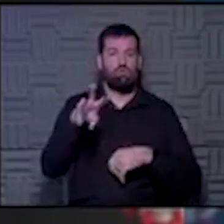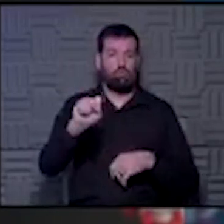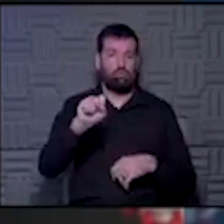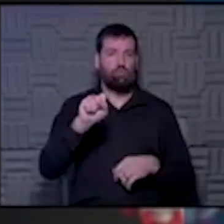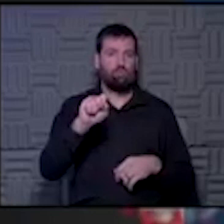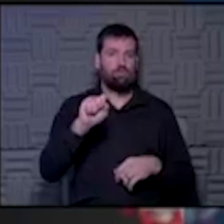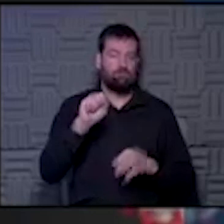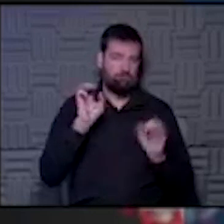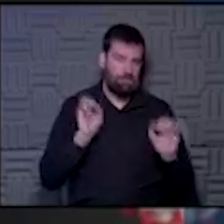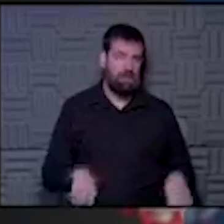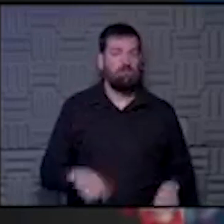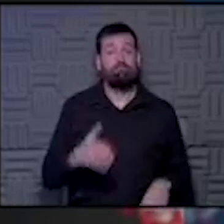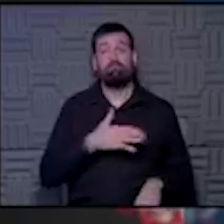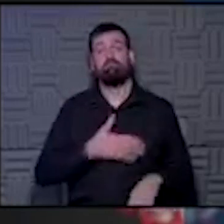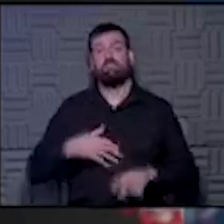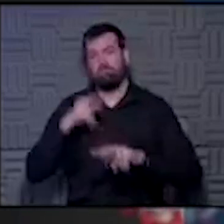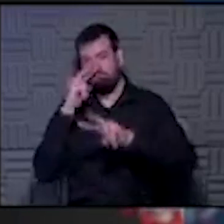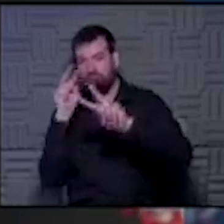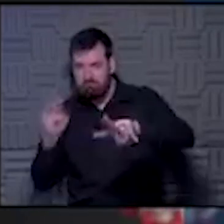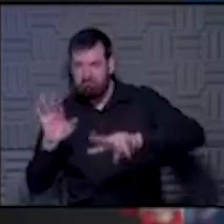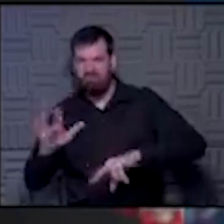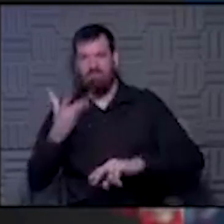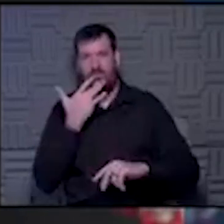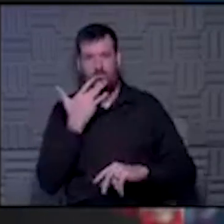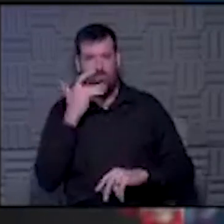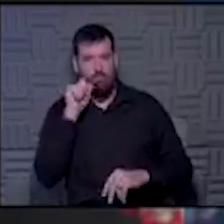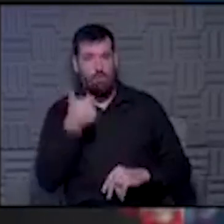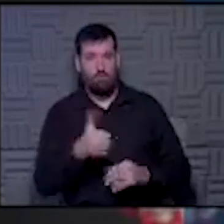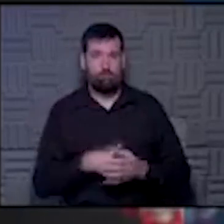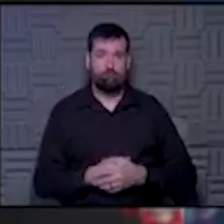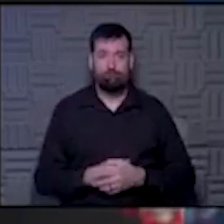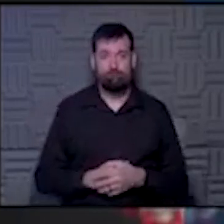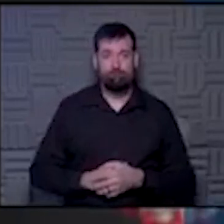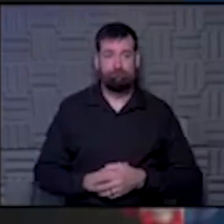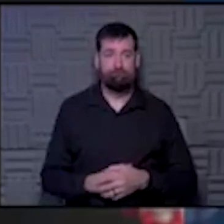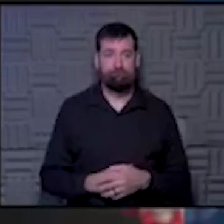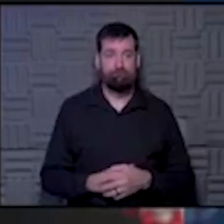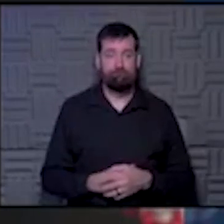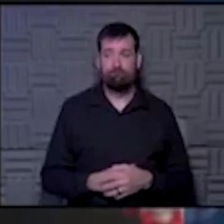media outlets. Please follow your favorite tomorrow for more details.